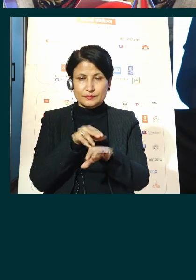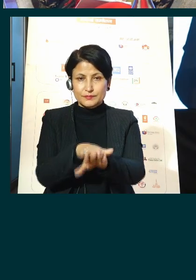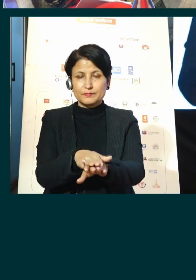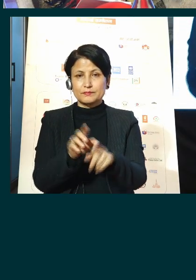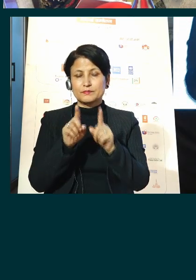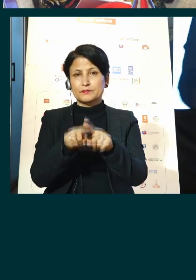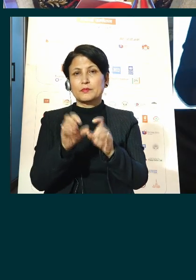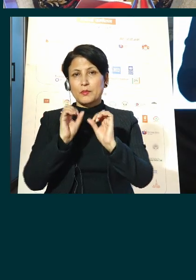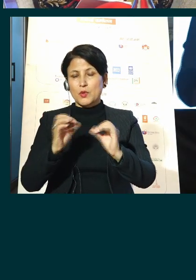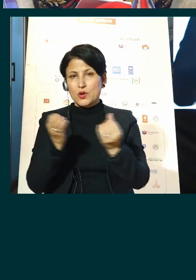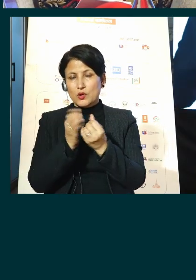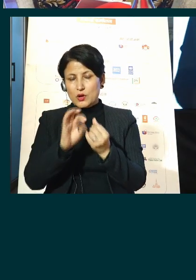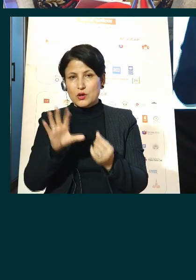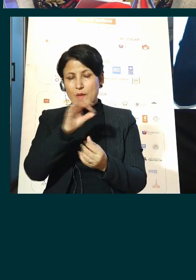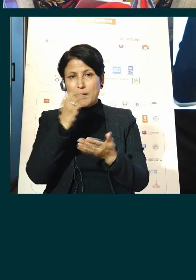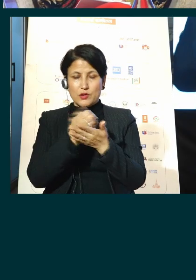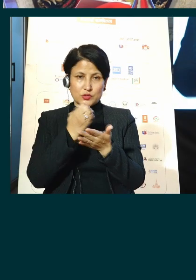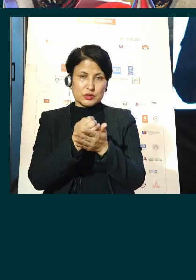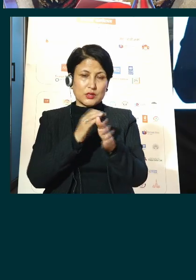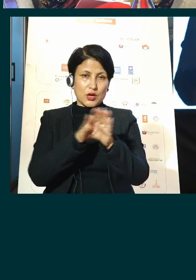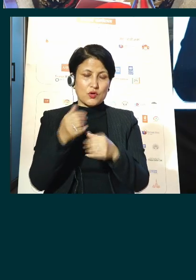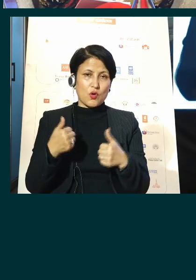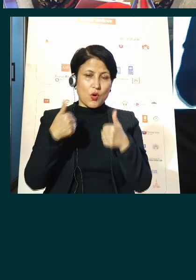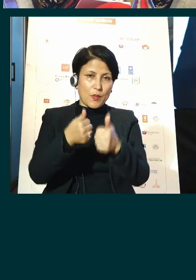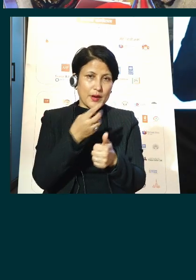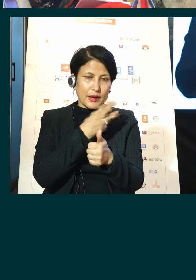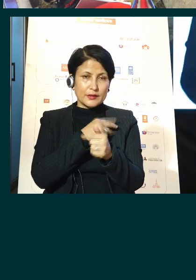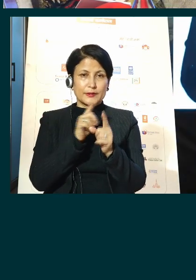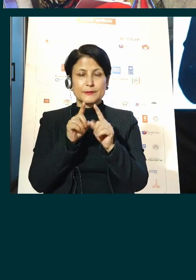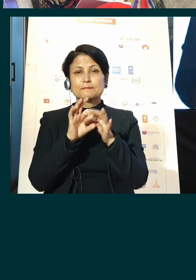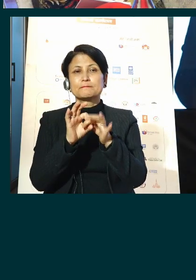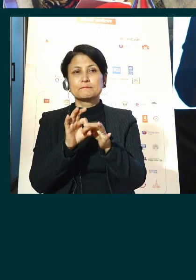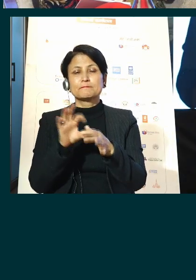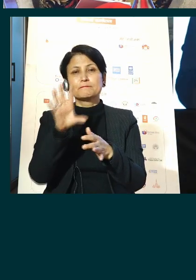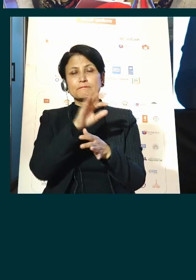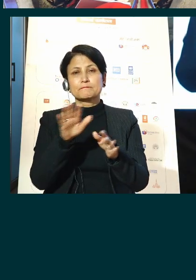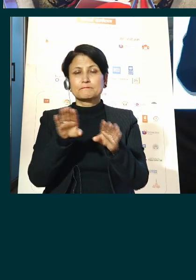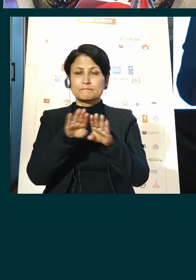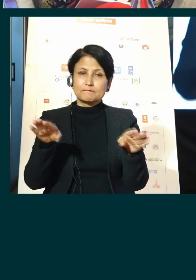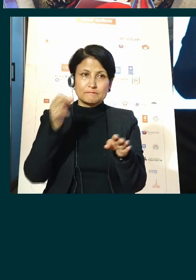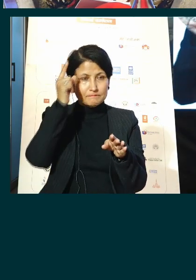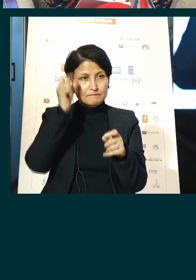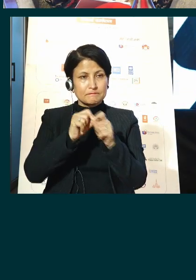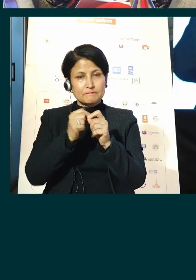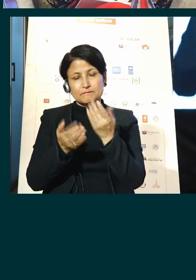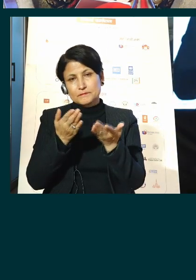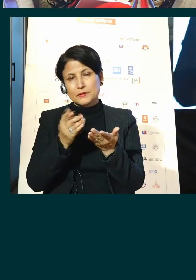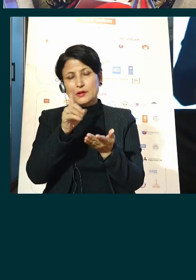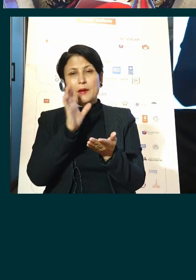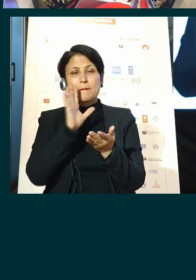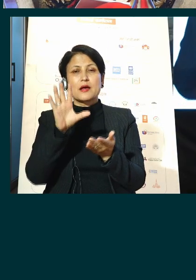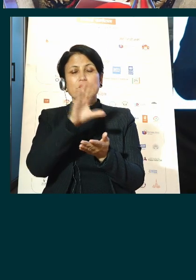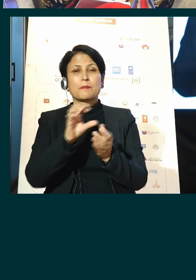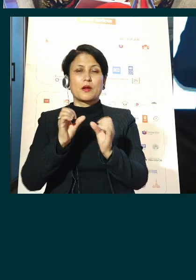lots of activists, and really trying to make sure that we're all on the same board, because if we're all coming together and using similar language, that's really